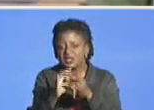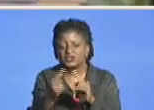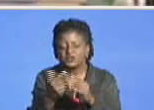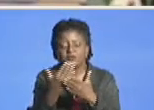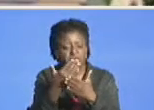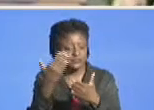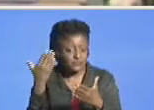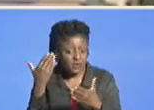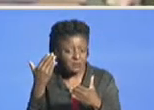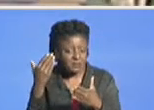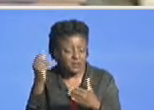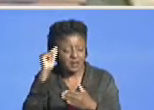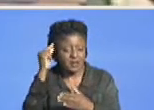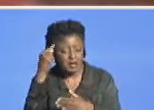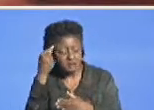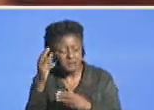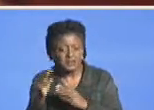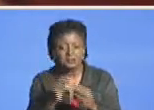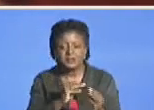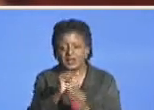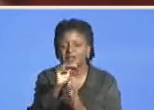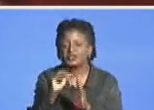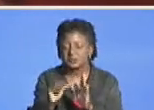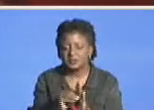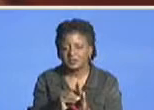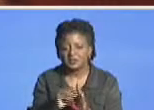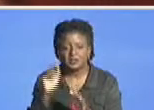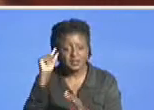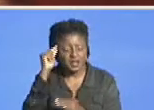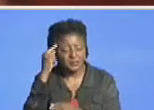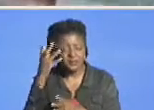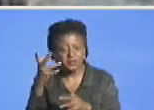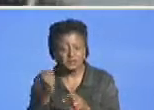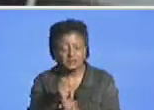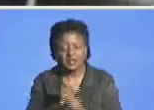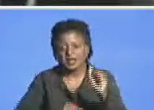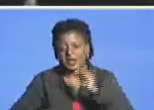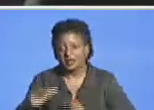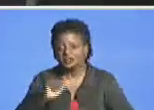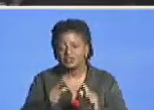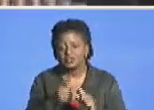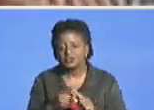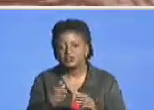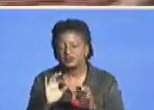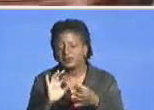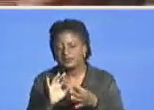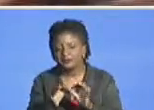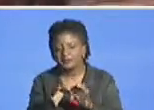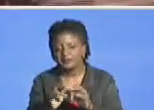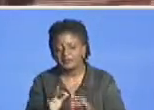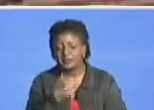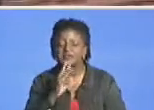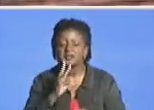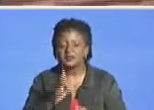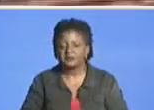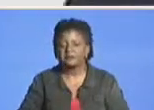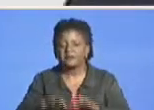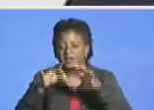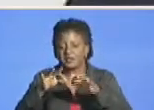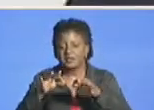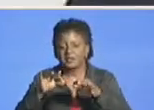first time, the government will be taking tangible steps to remedy the flooding situation in Pinewood. And I would